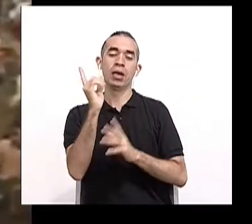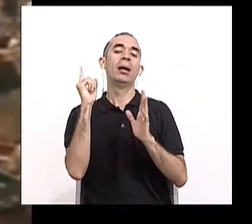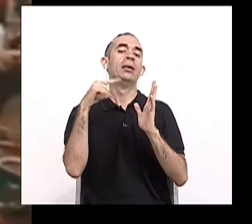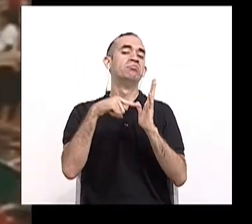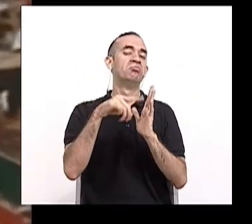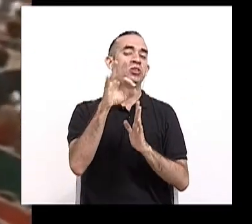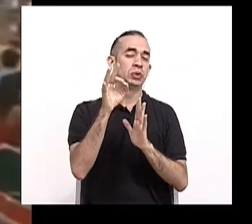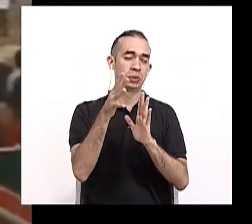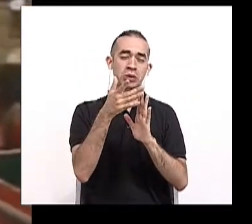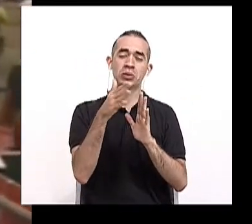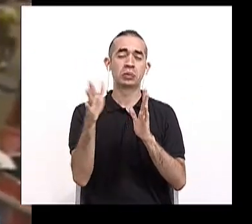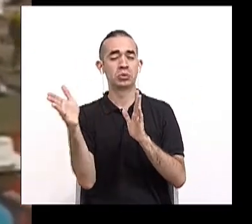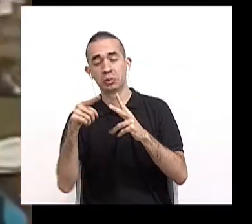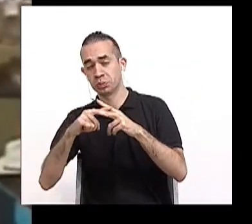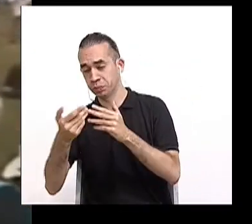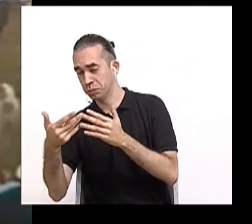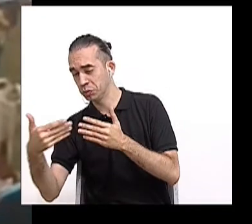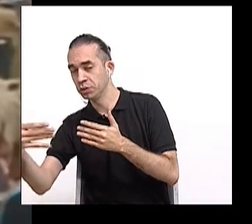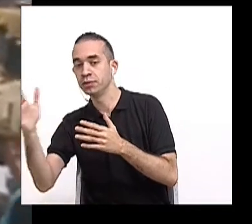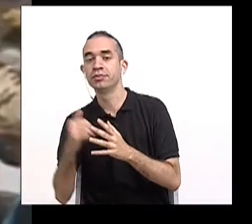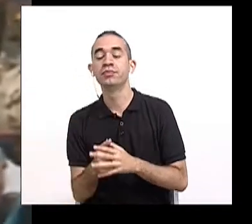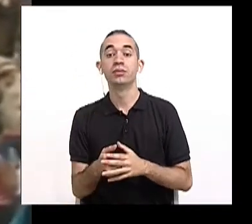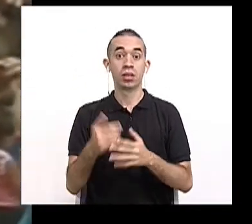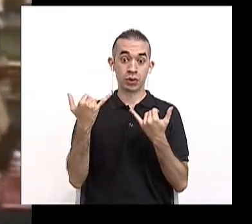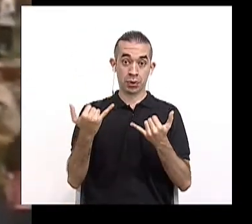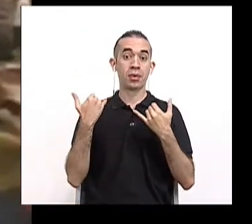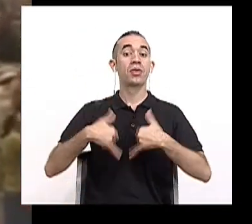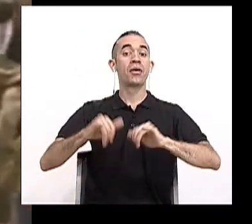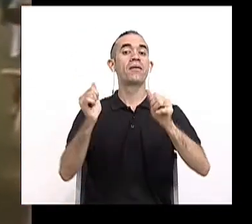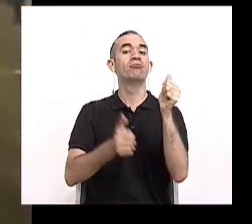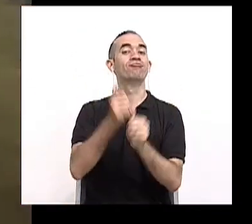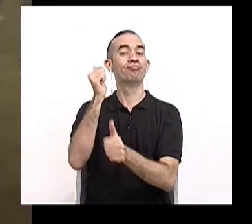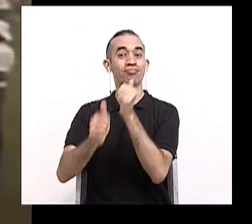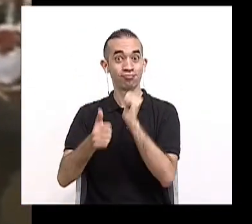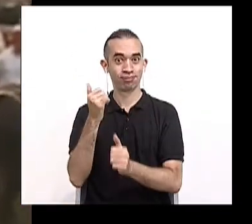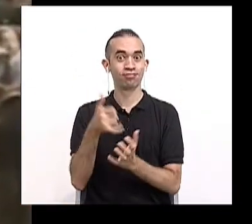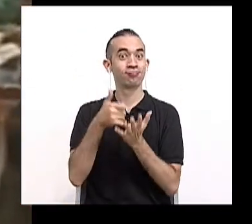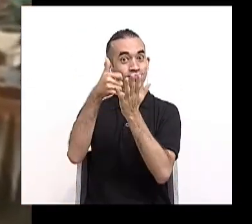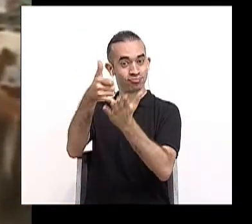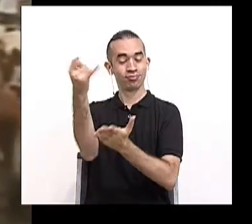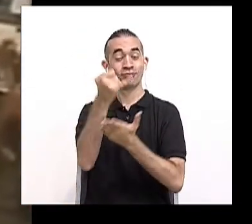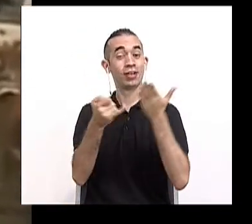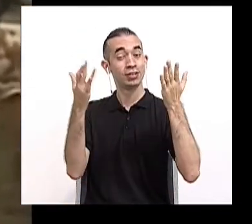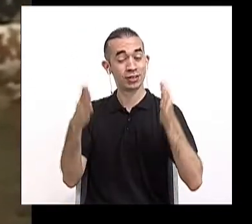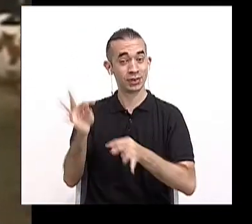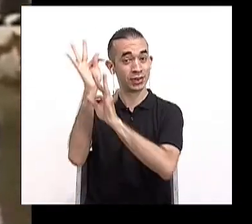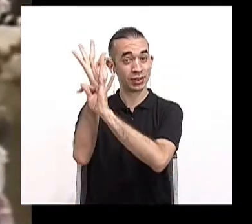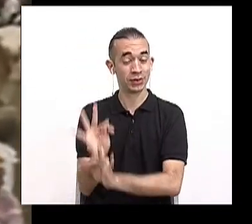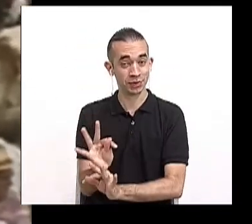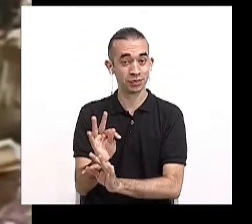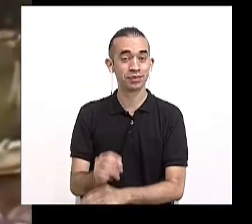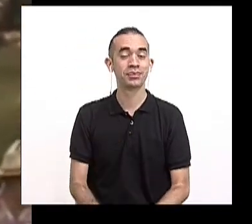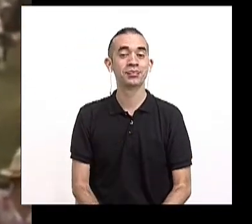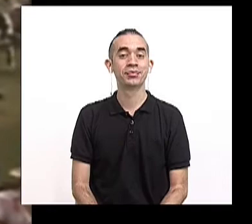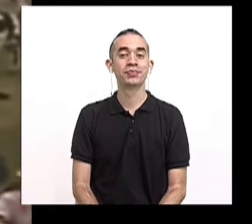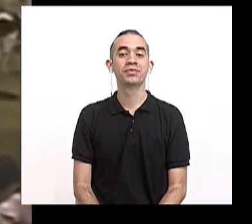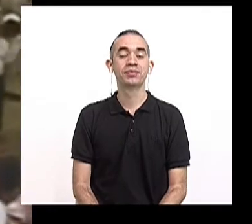century, flowers, faces, and miniature landscapes began to appear besides patterns of pointed